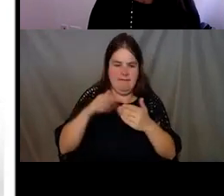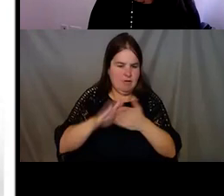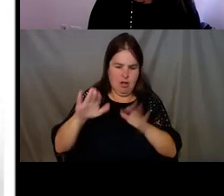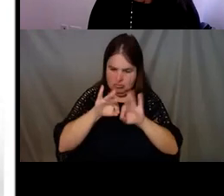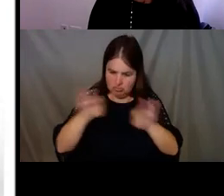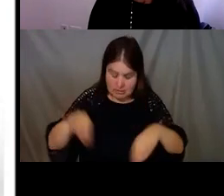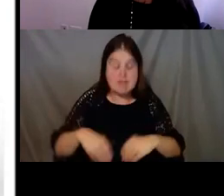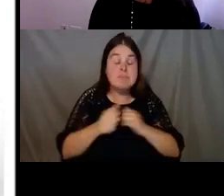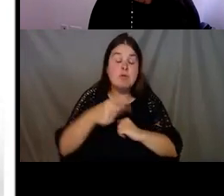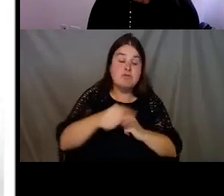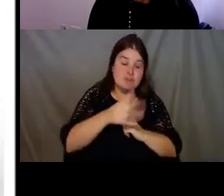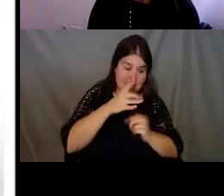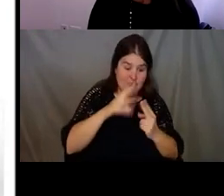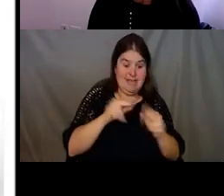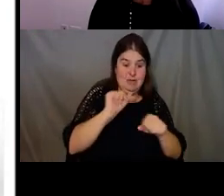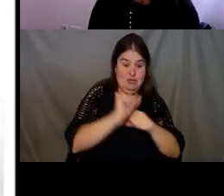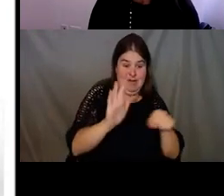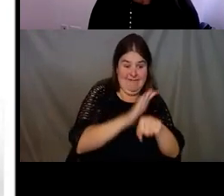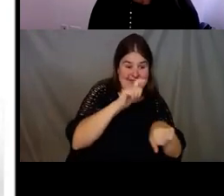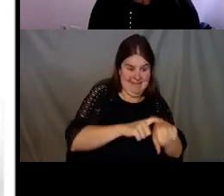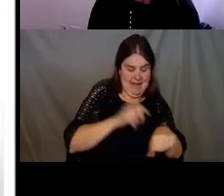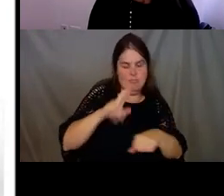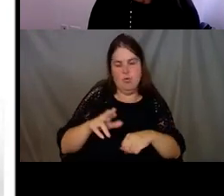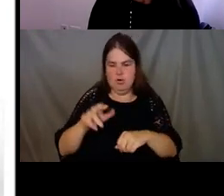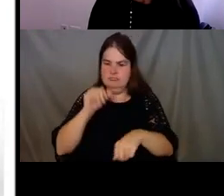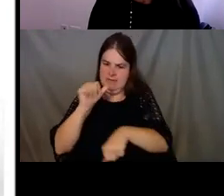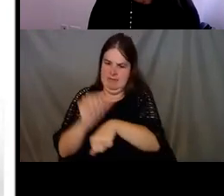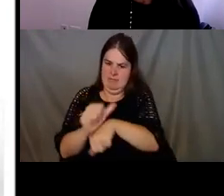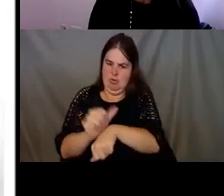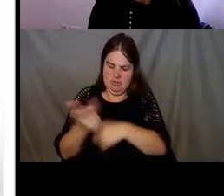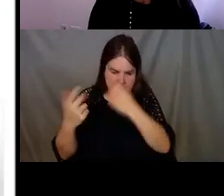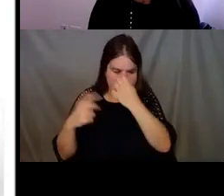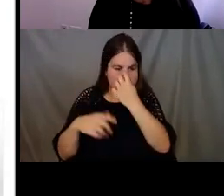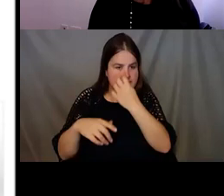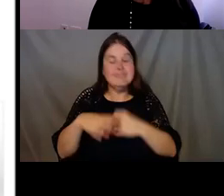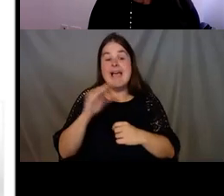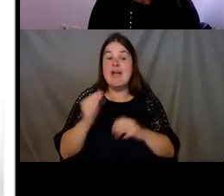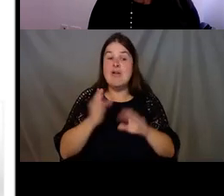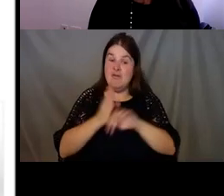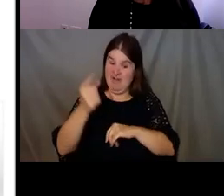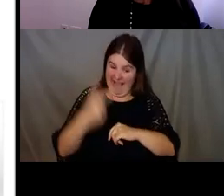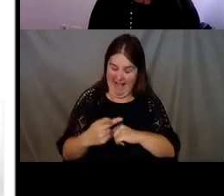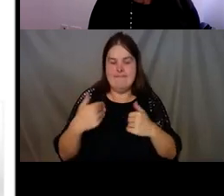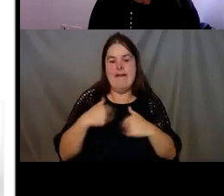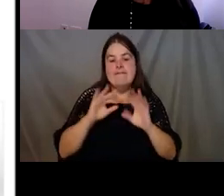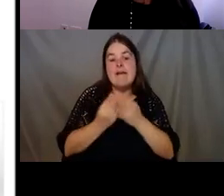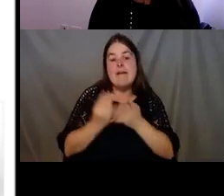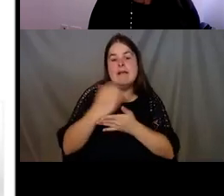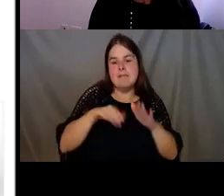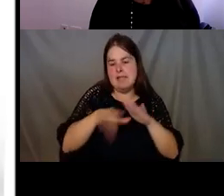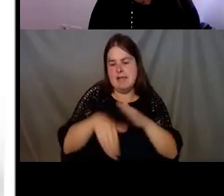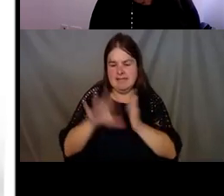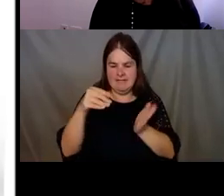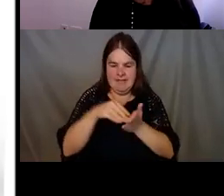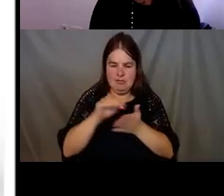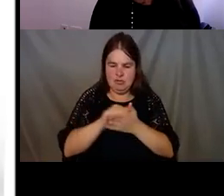either working full-time or unemployed. And then more than half of the sample had family incomes less than $50,000 a year.